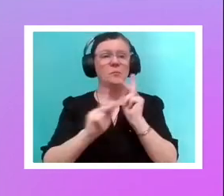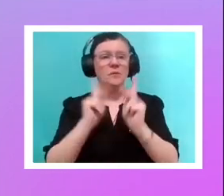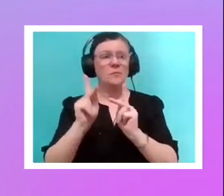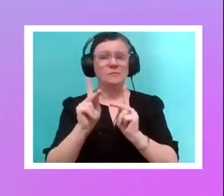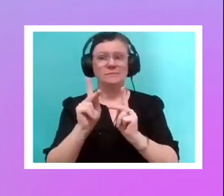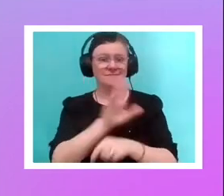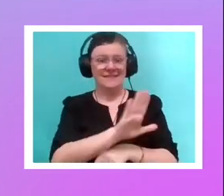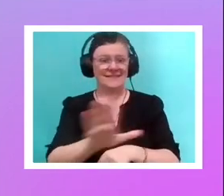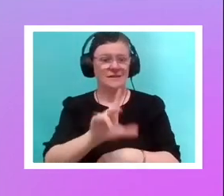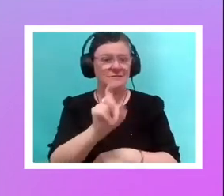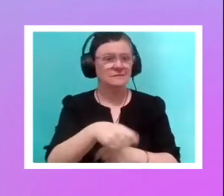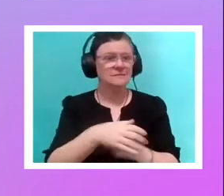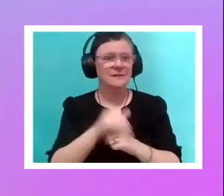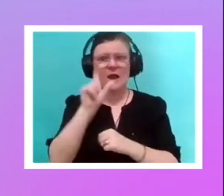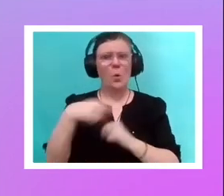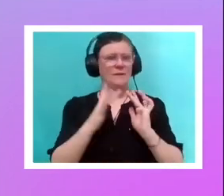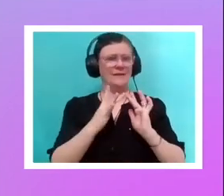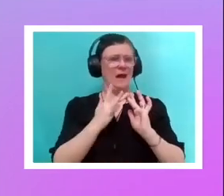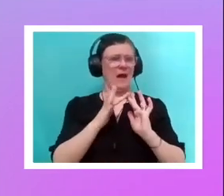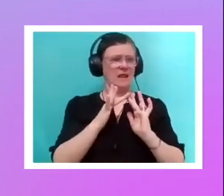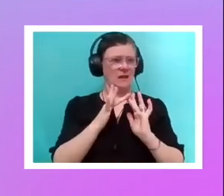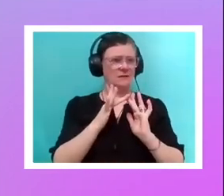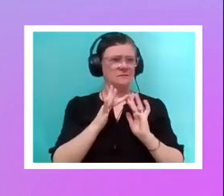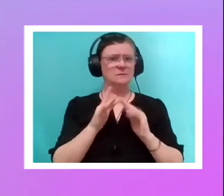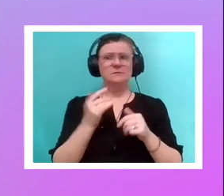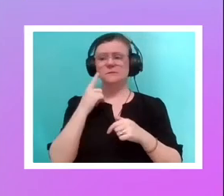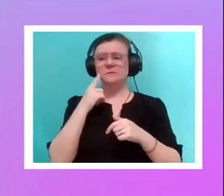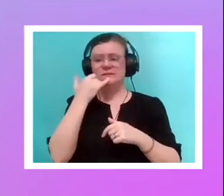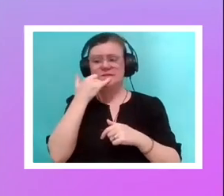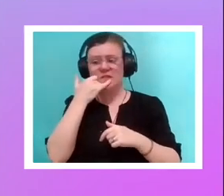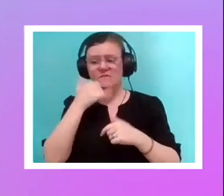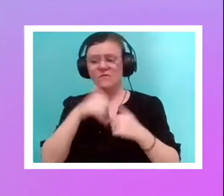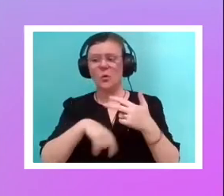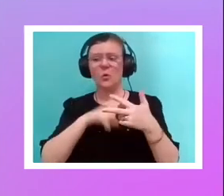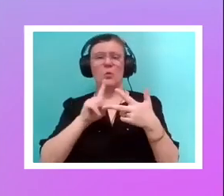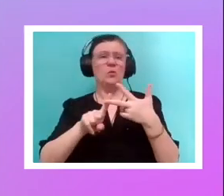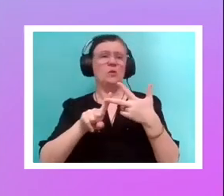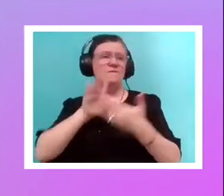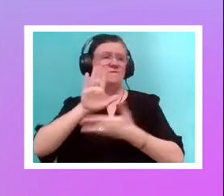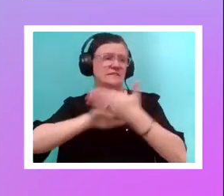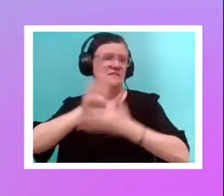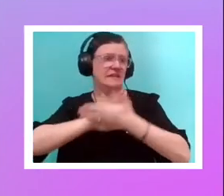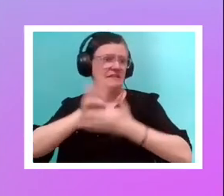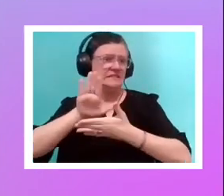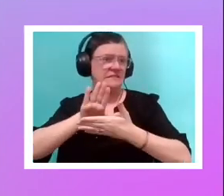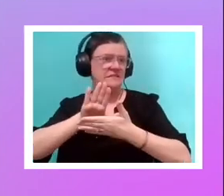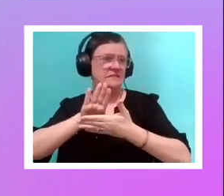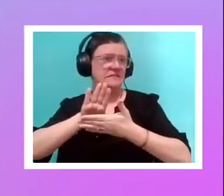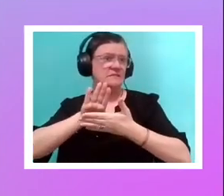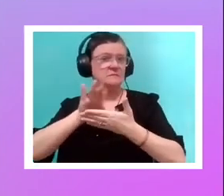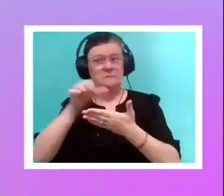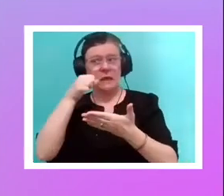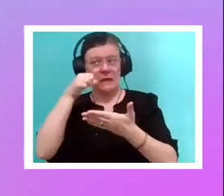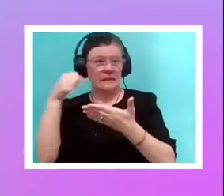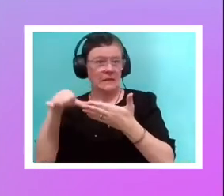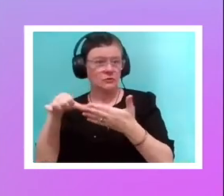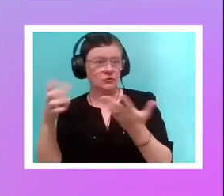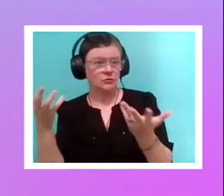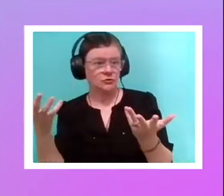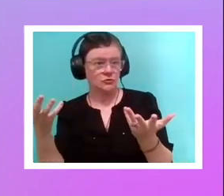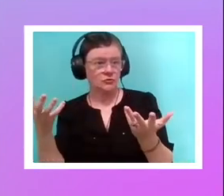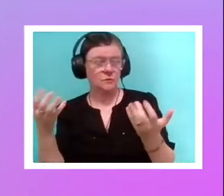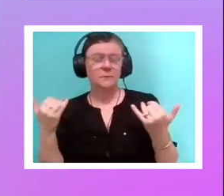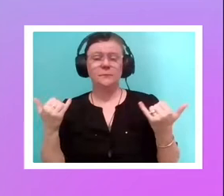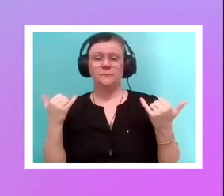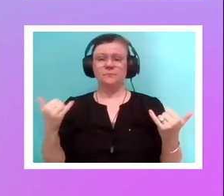need, but not just online, but also including things like telephone and face-to-face. and letters. But as I say, today I'm covering